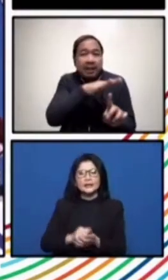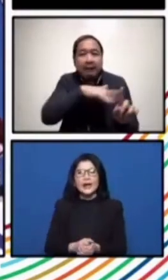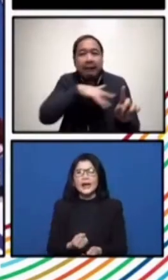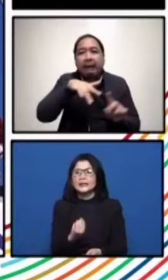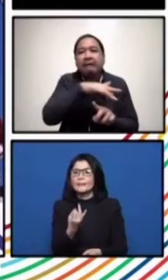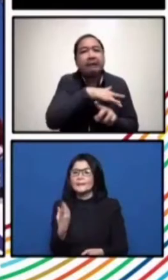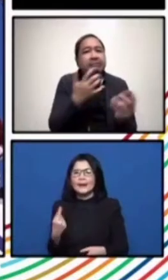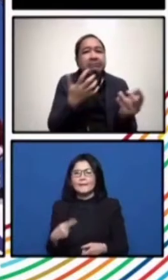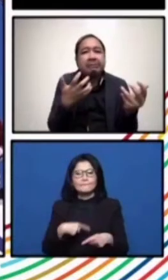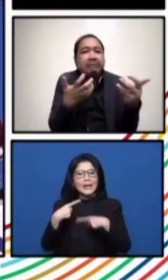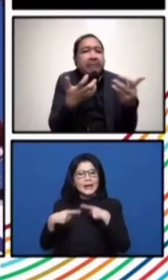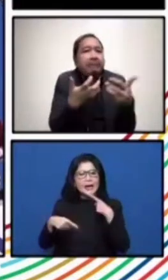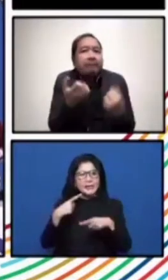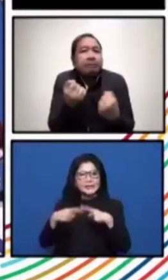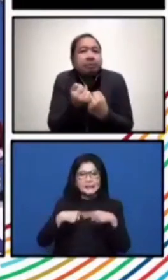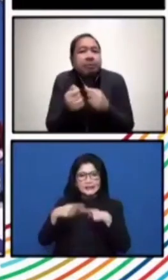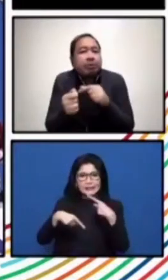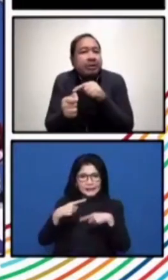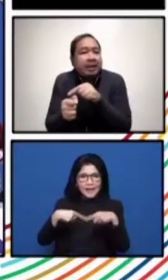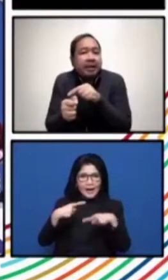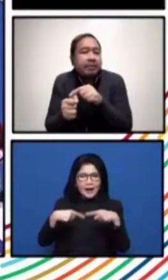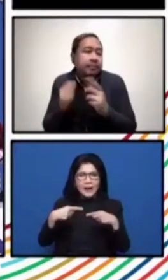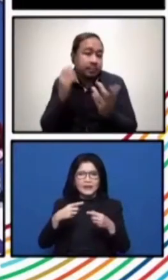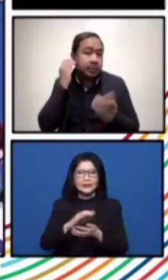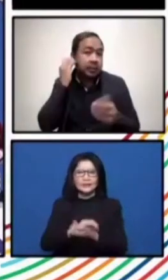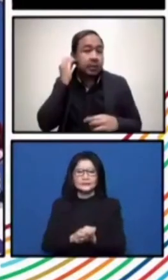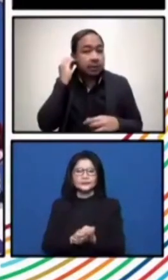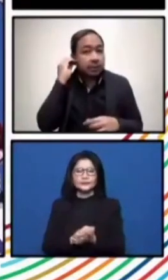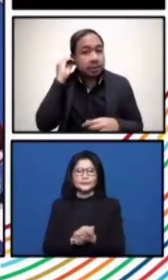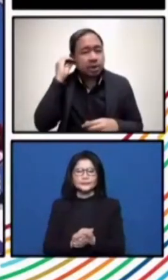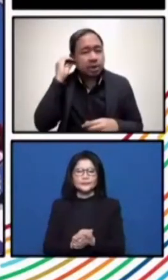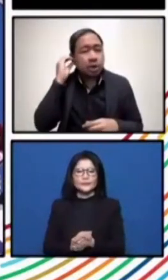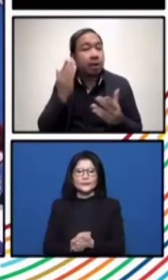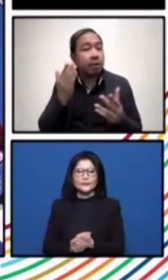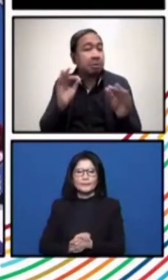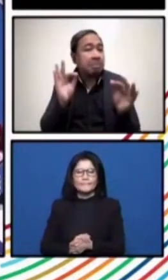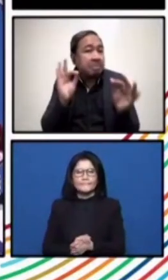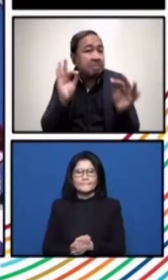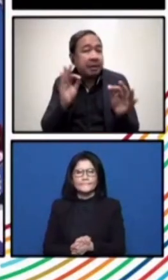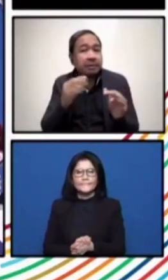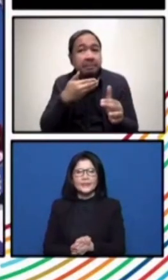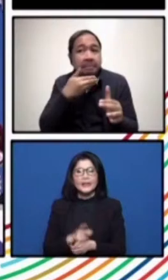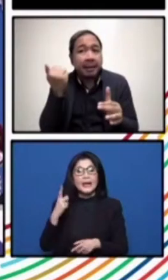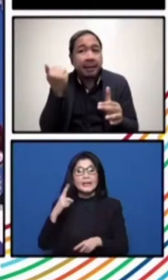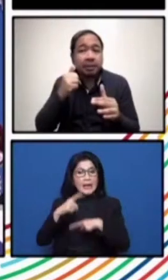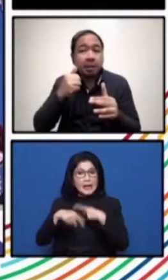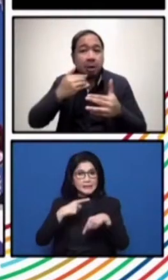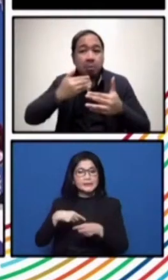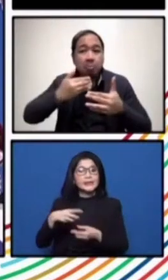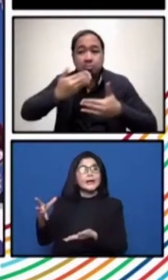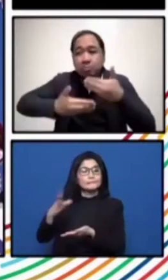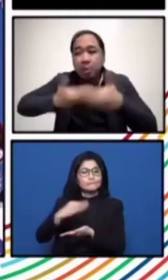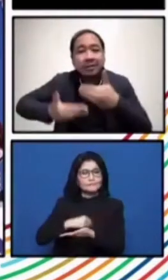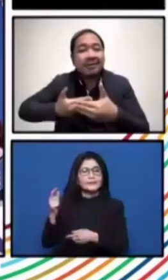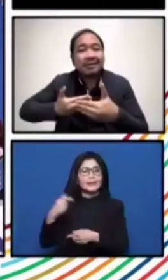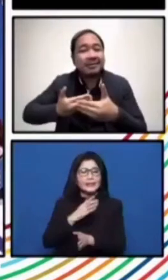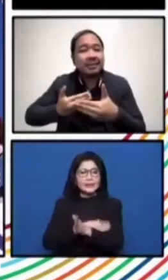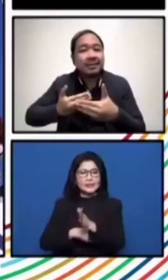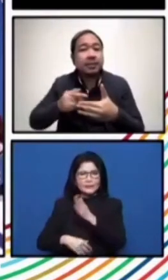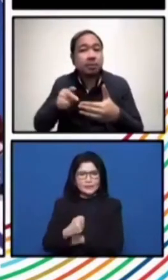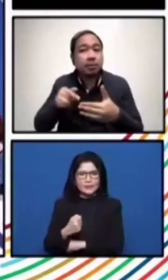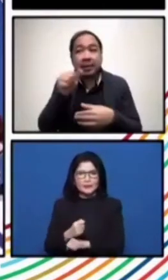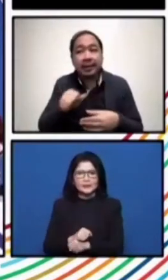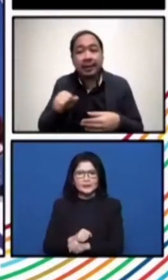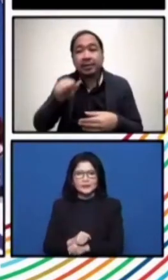with disabilities therefore for those best practices good practices that we have in Asia Pacific